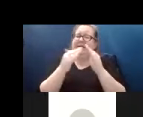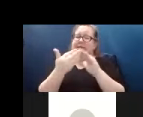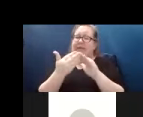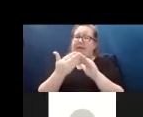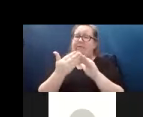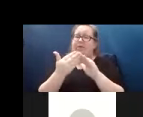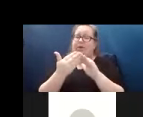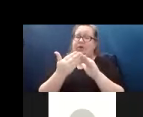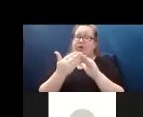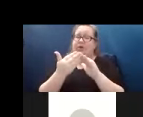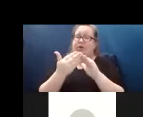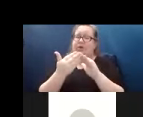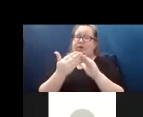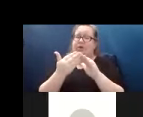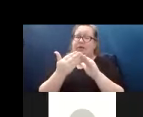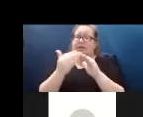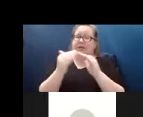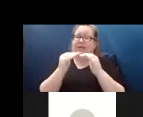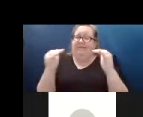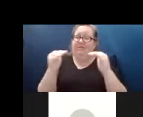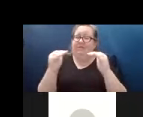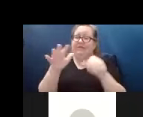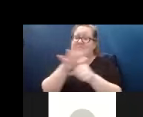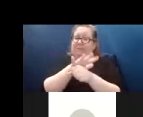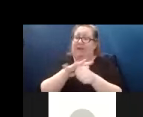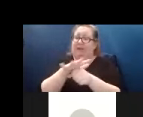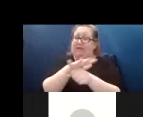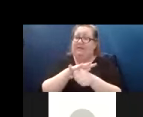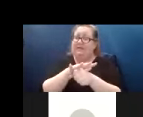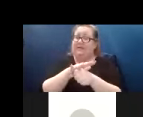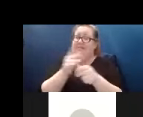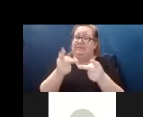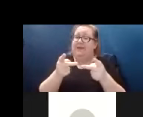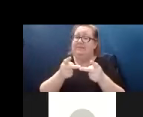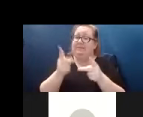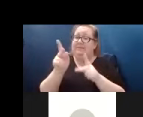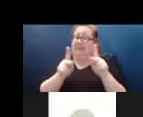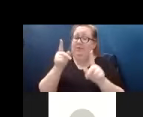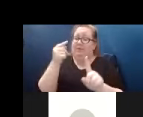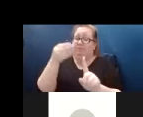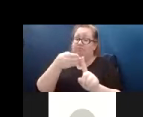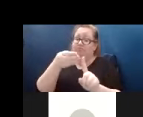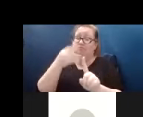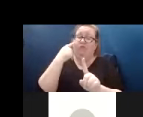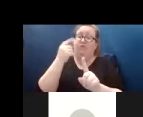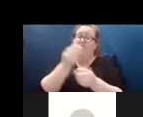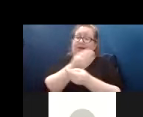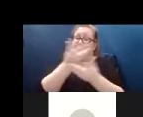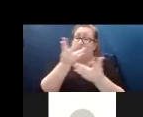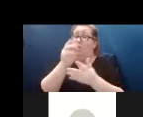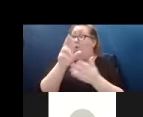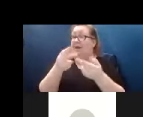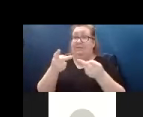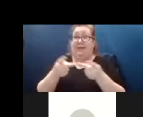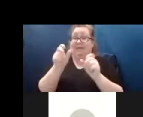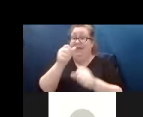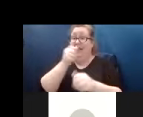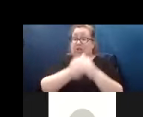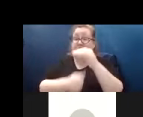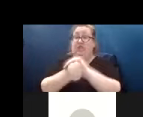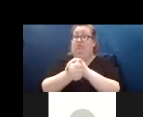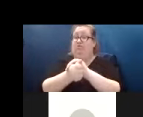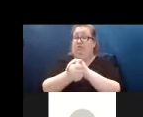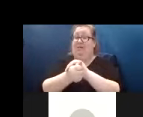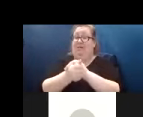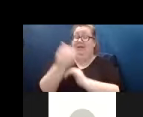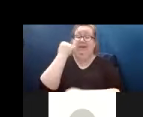level spaces that people can go to for information, or places they can even shelter at